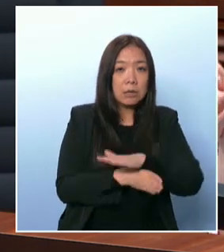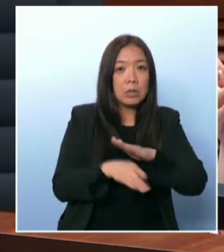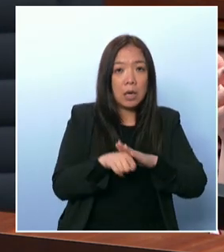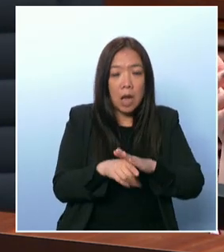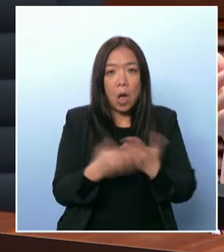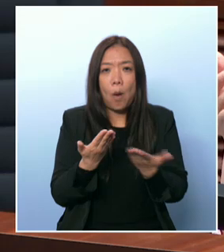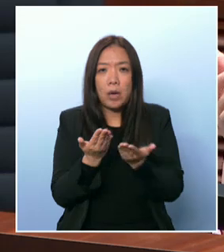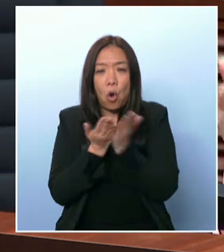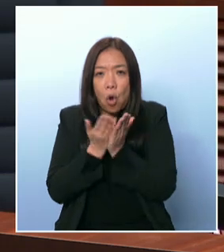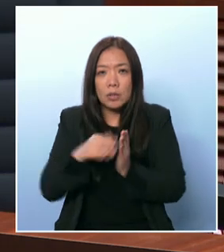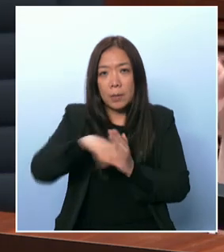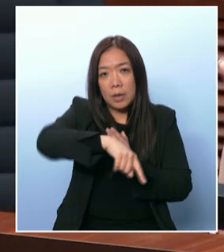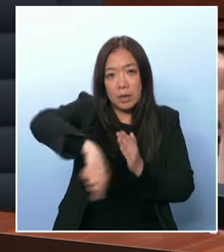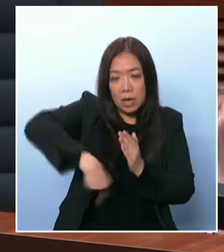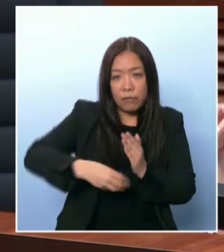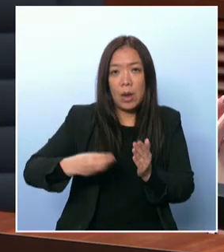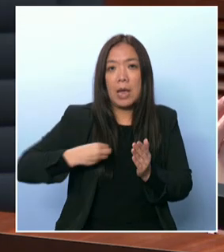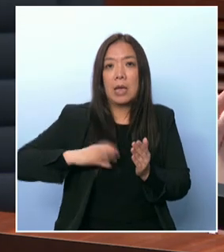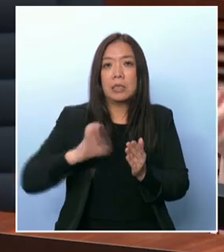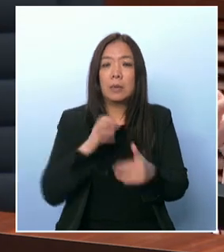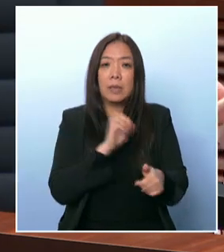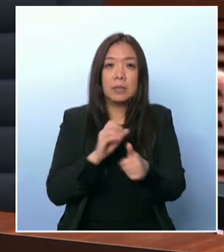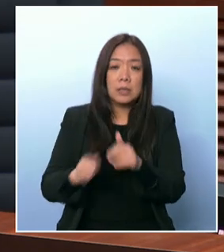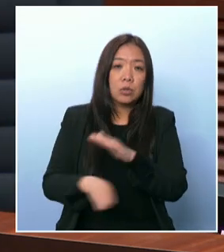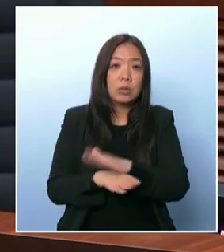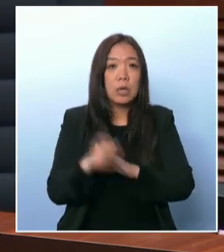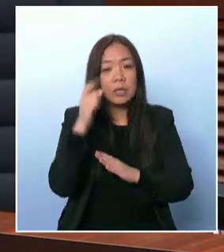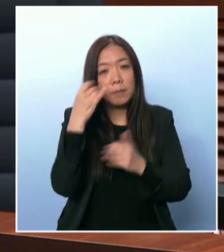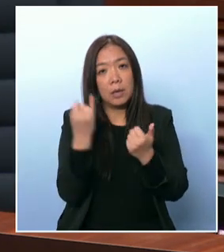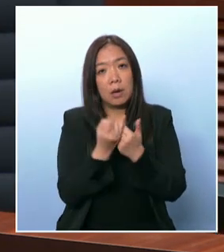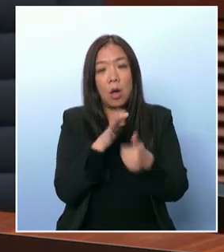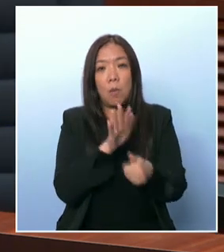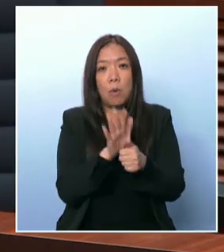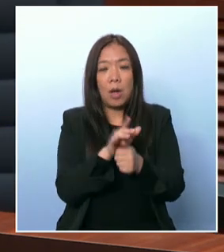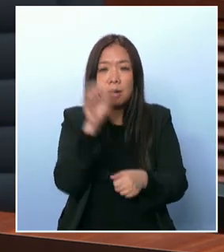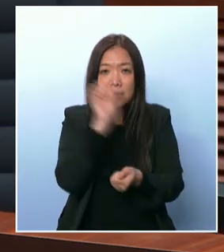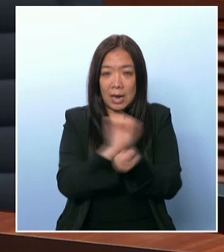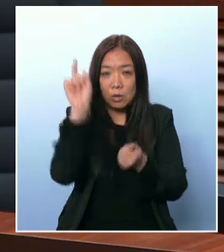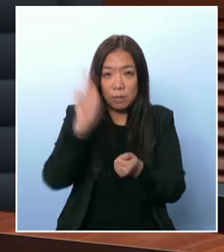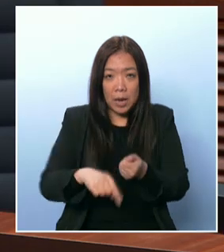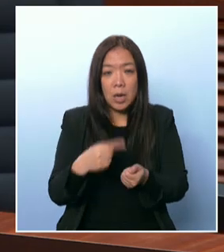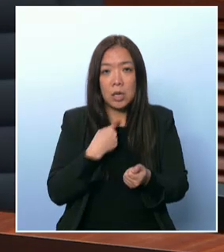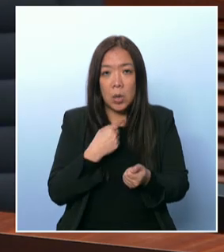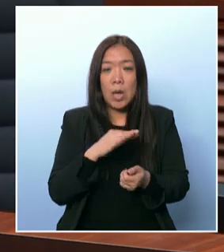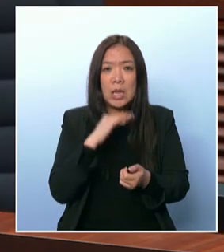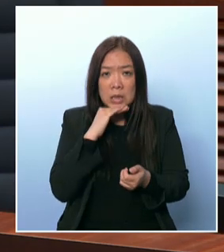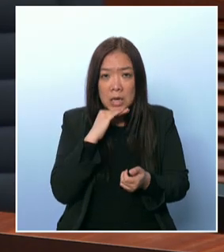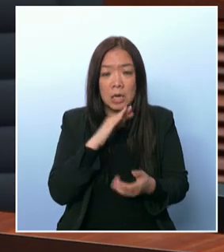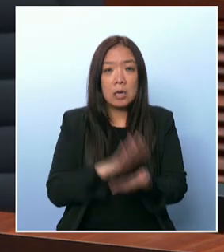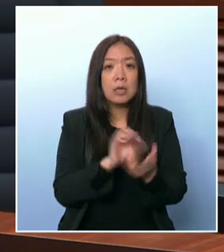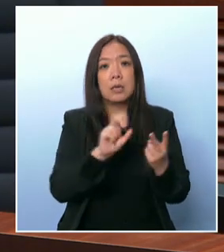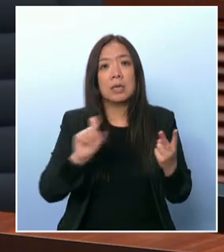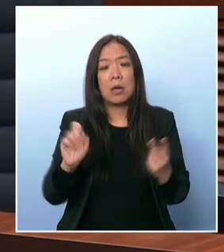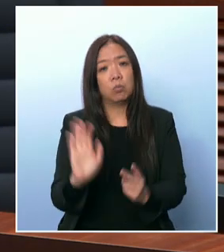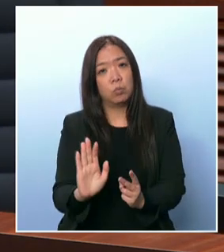unsatisfactory. So will the government, or will the HKU build some temporary amenities facilities, for example,